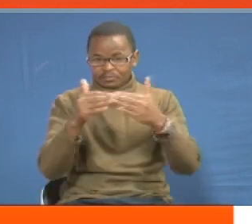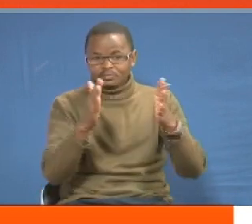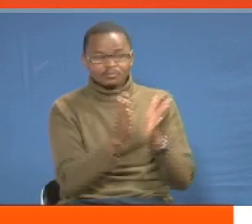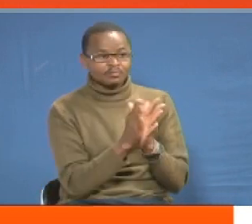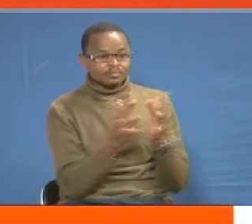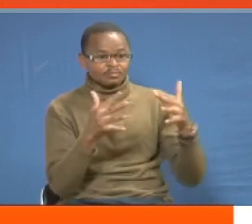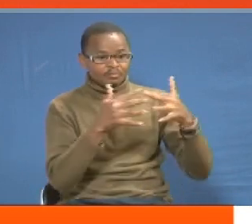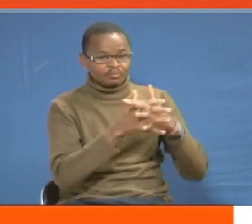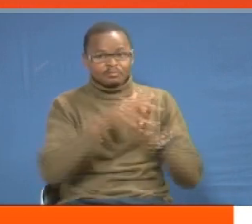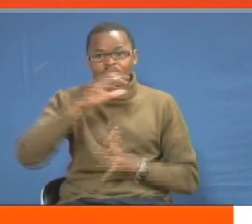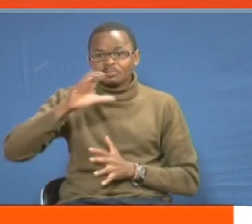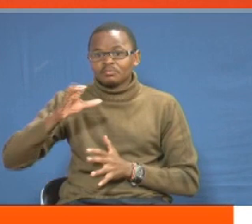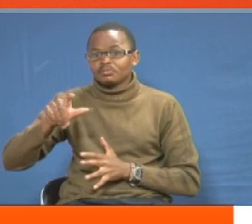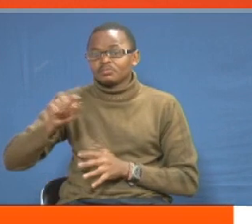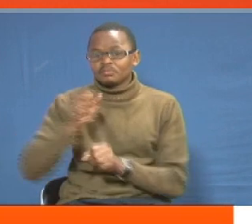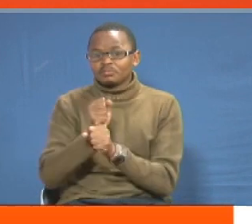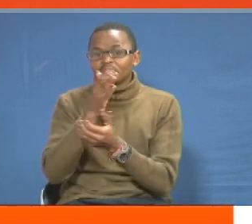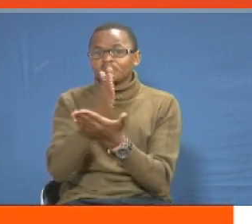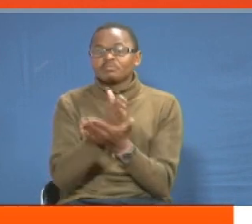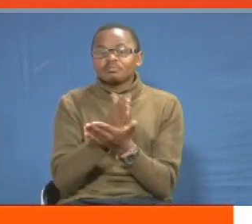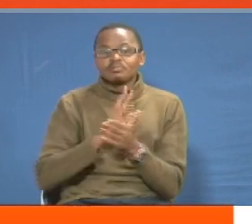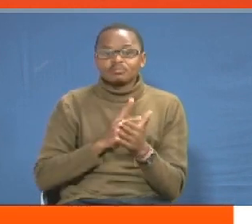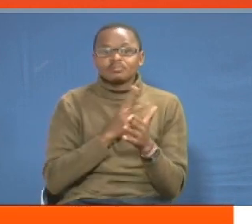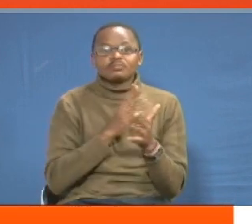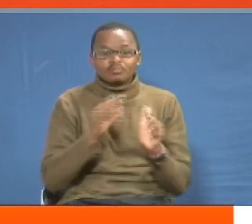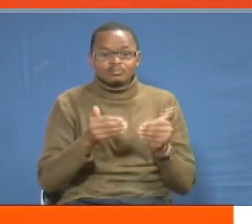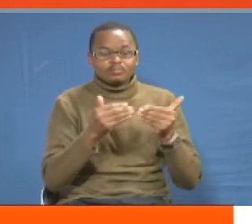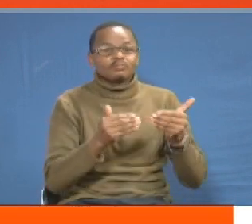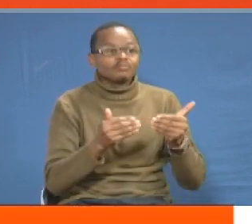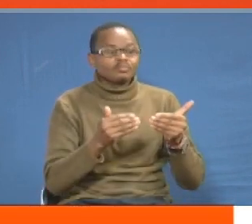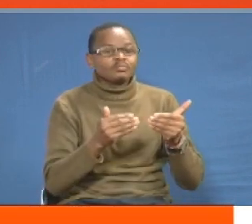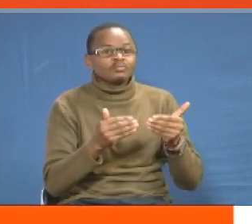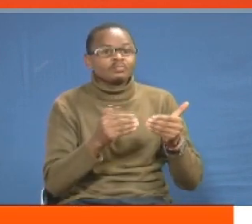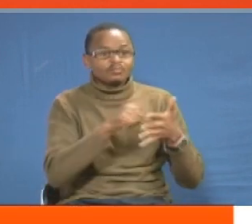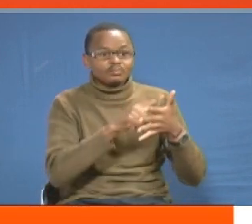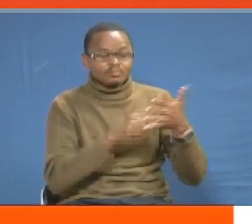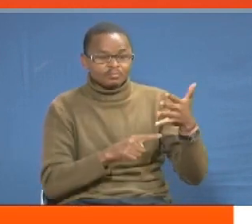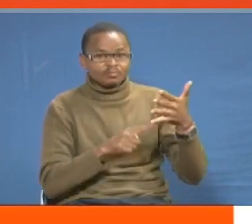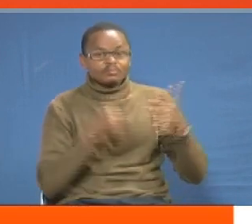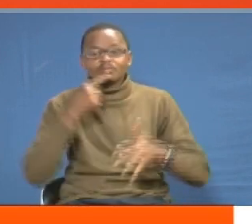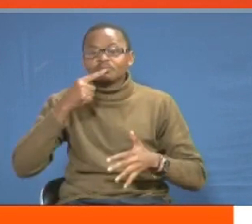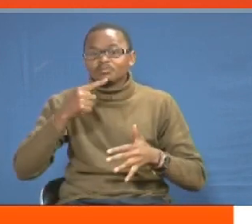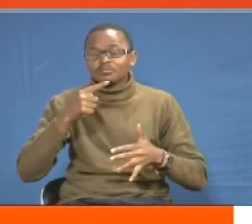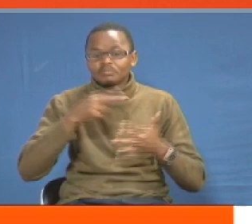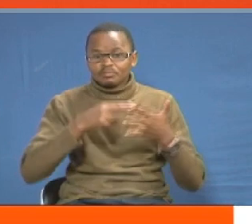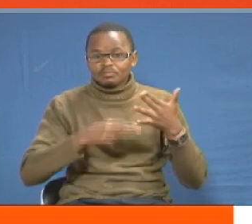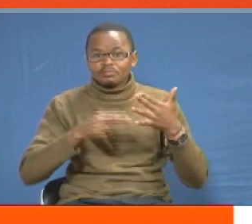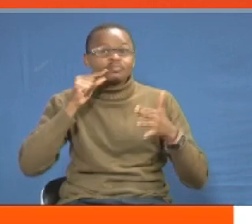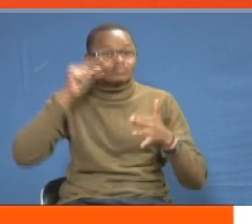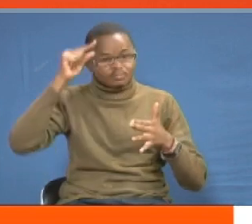with communities to engage with their counties to ensure that we are providing, they are providing what we referred to